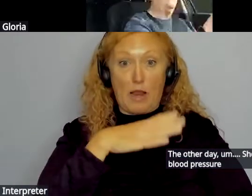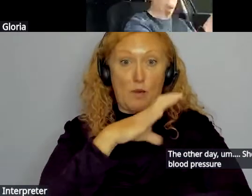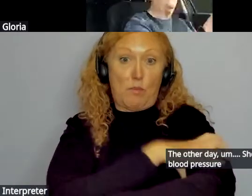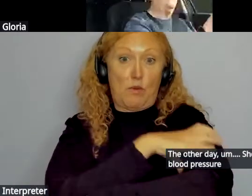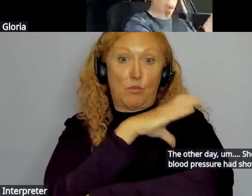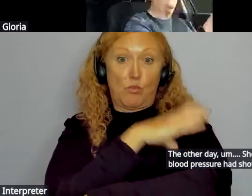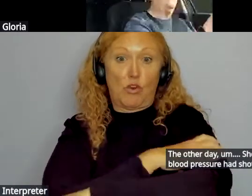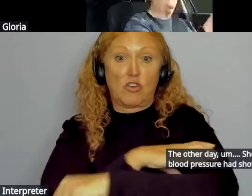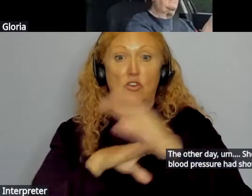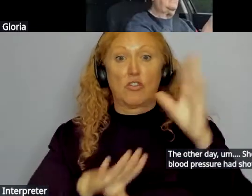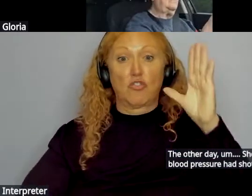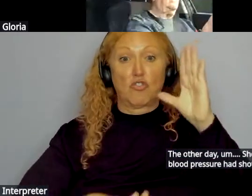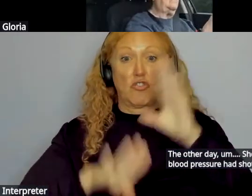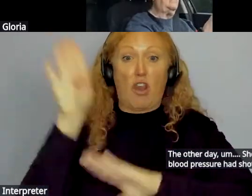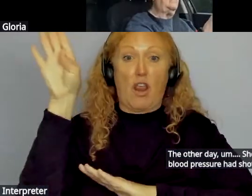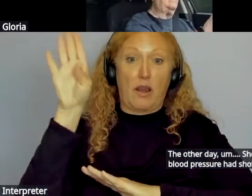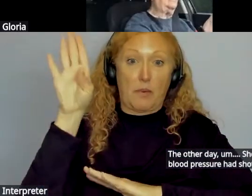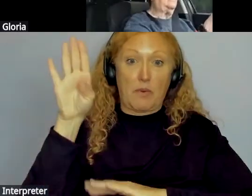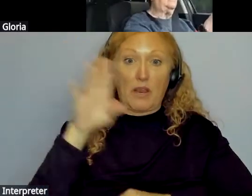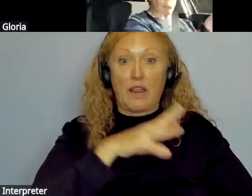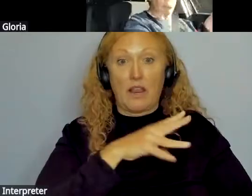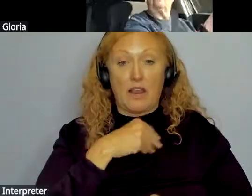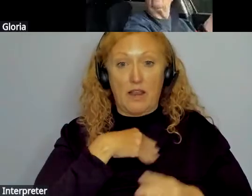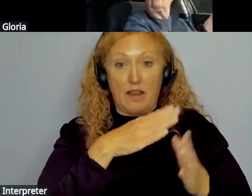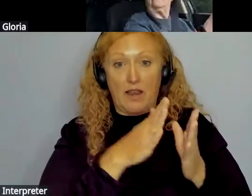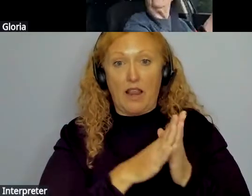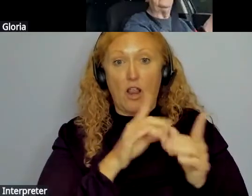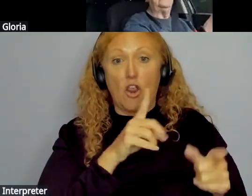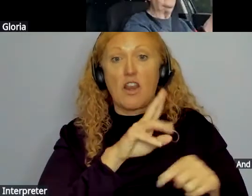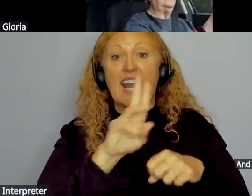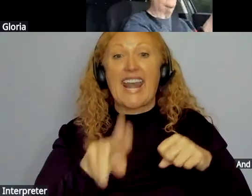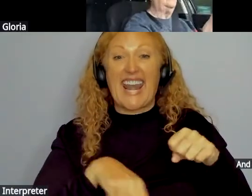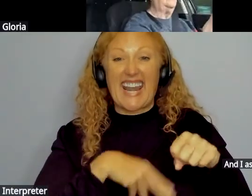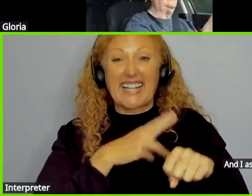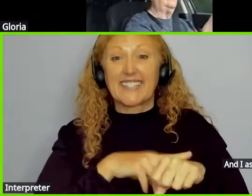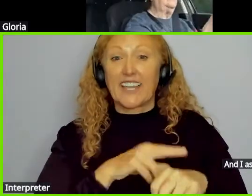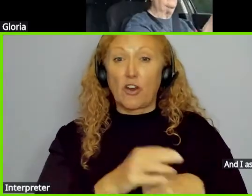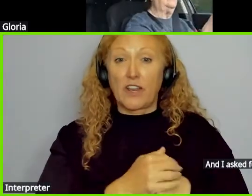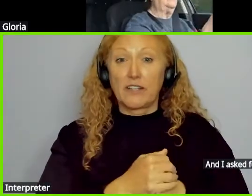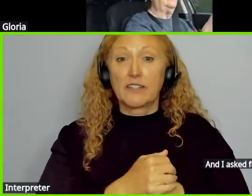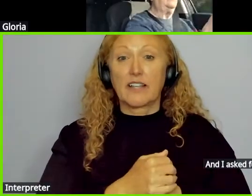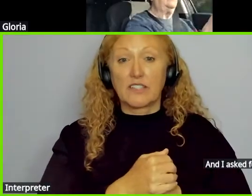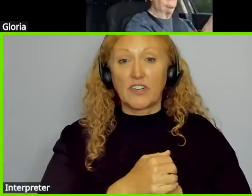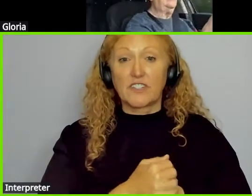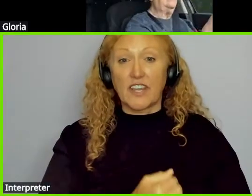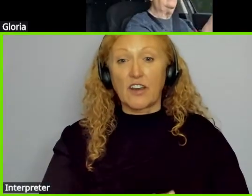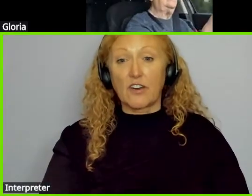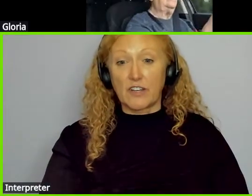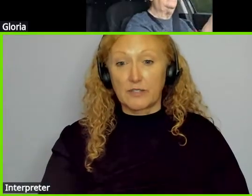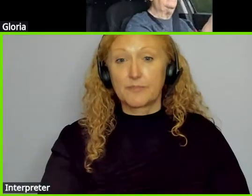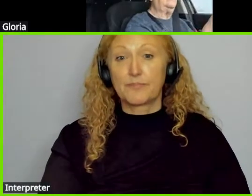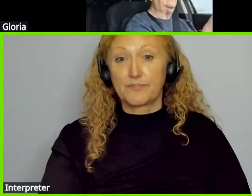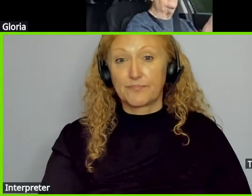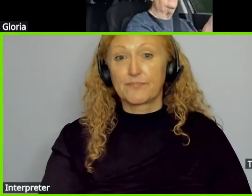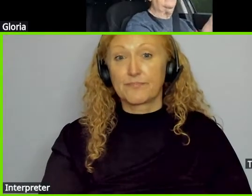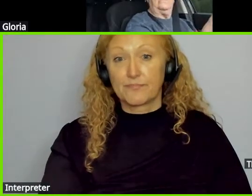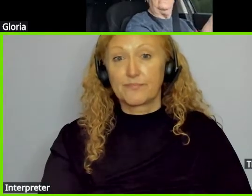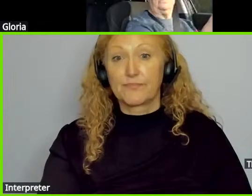up, and I asked her some natural things. I even asked her That's scary. That's what very scary.